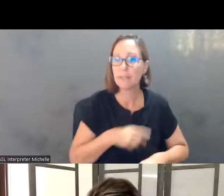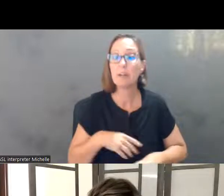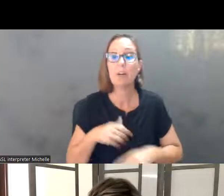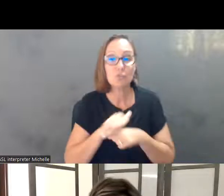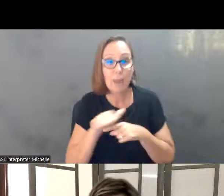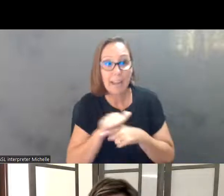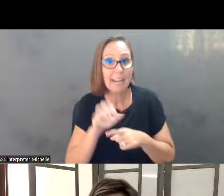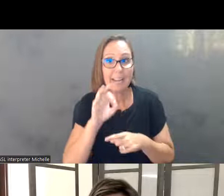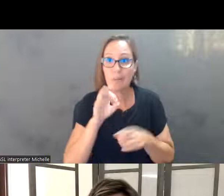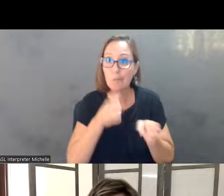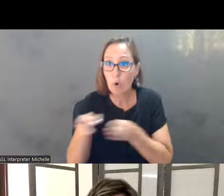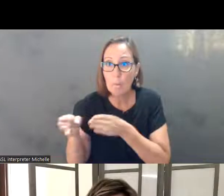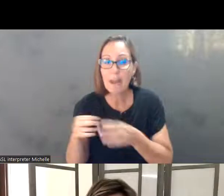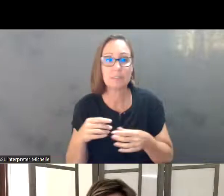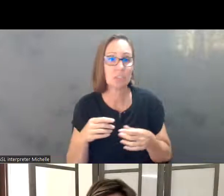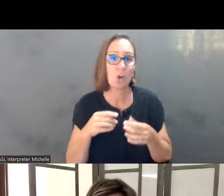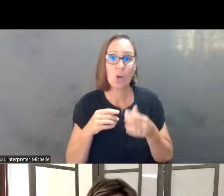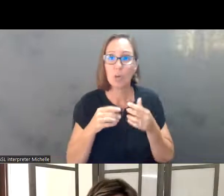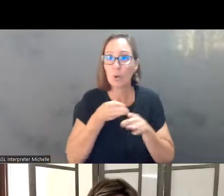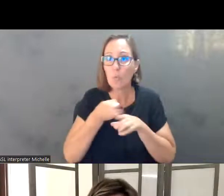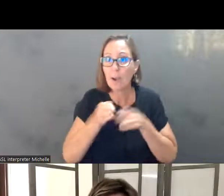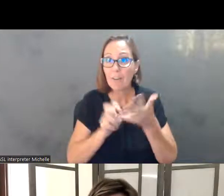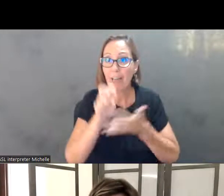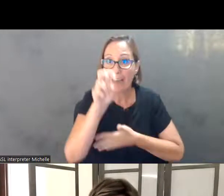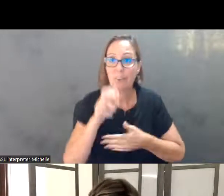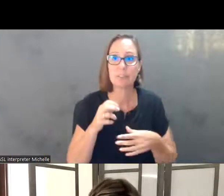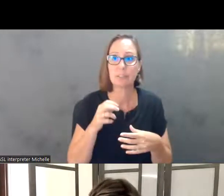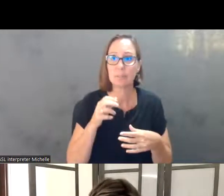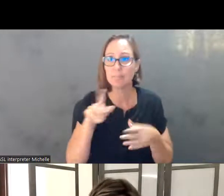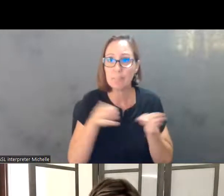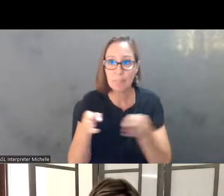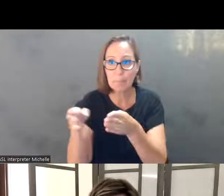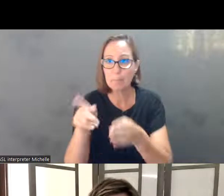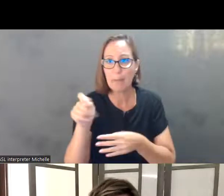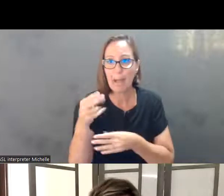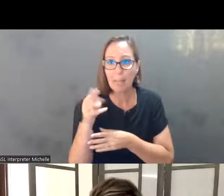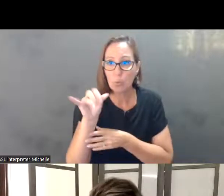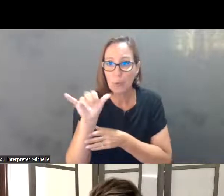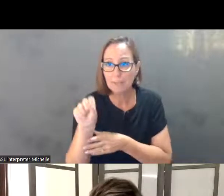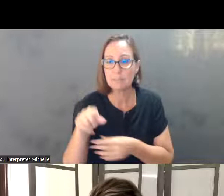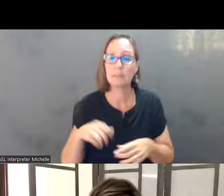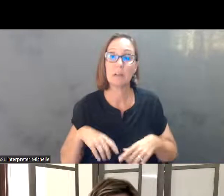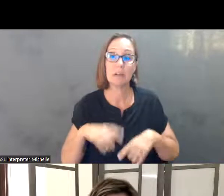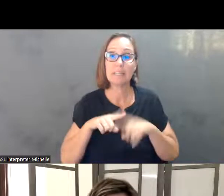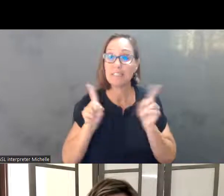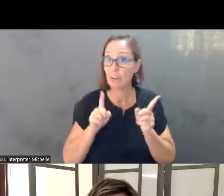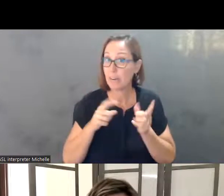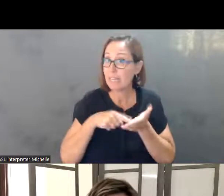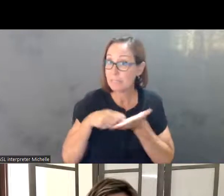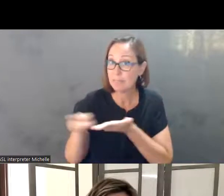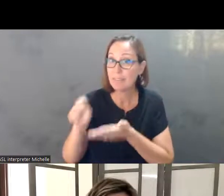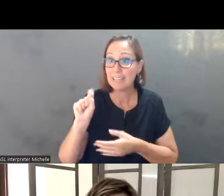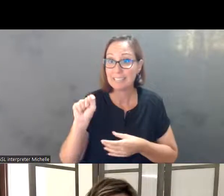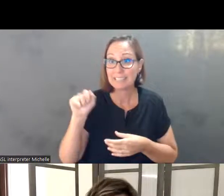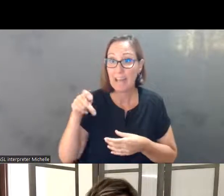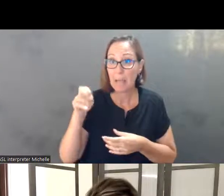career ladders and pathways, and then different types of stipends, both from an amount and an approach side,